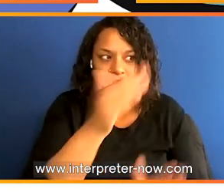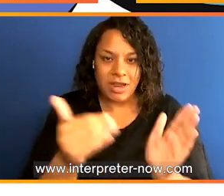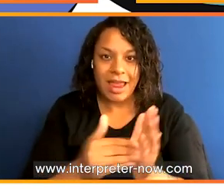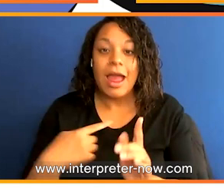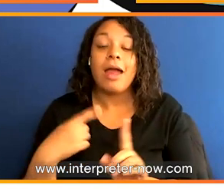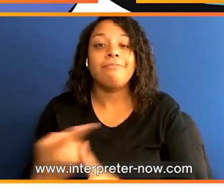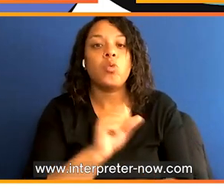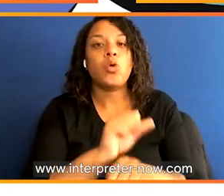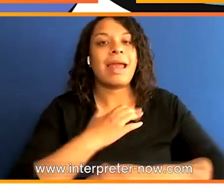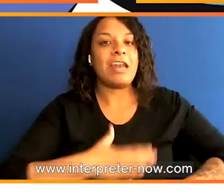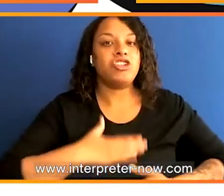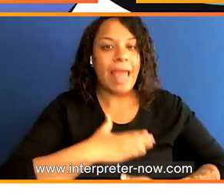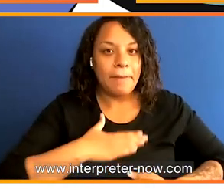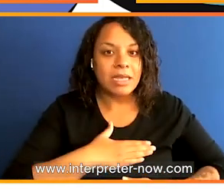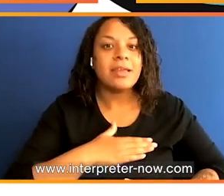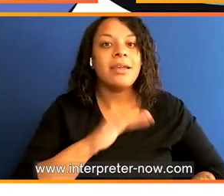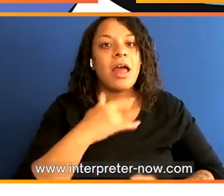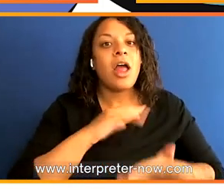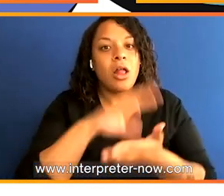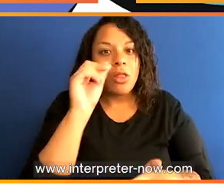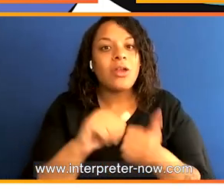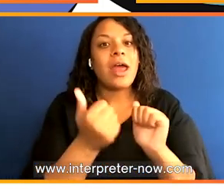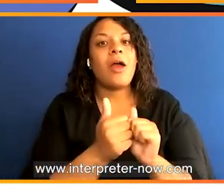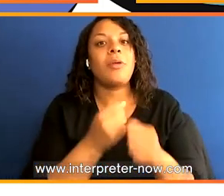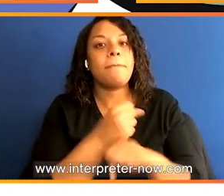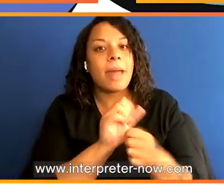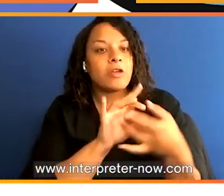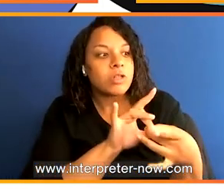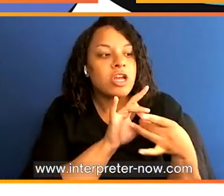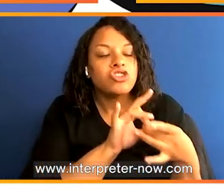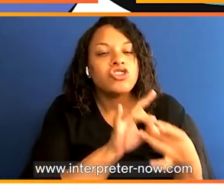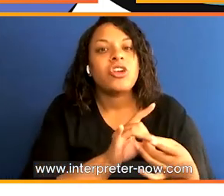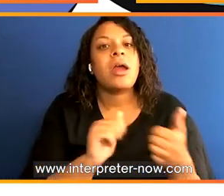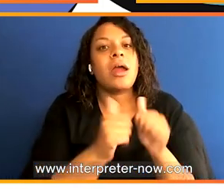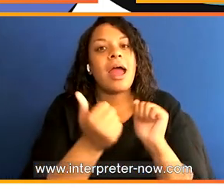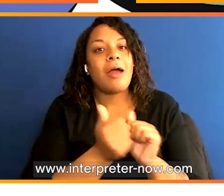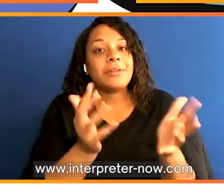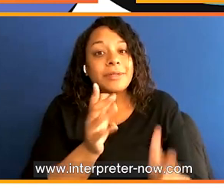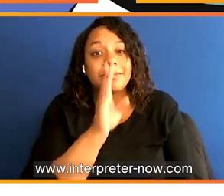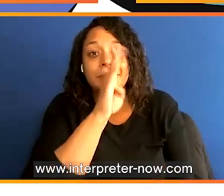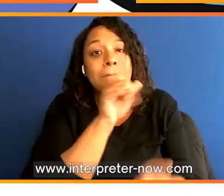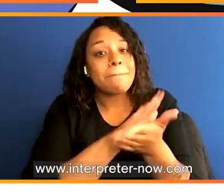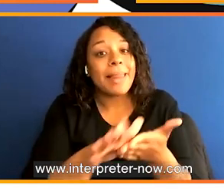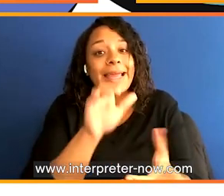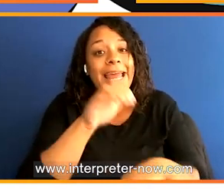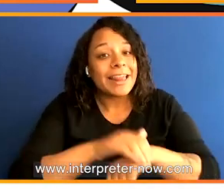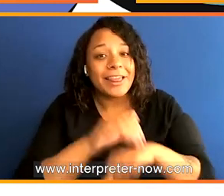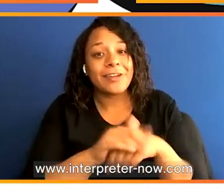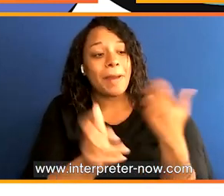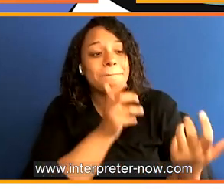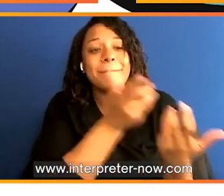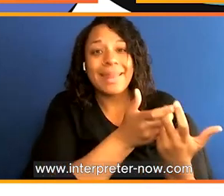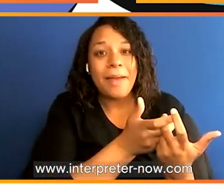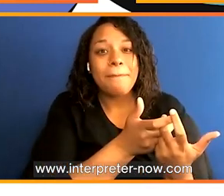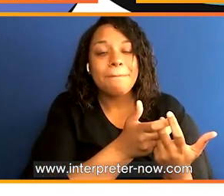is where I learned how to forge relationships, where I learned how to speak plain English and meet people where they're at. But I think about like